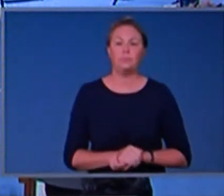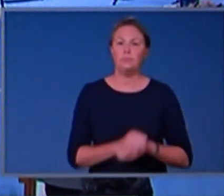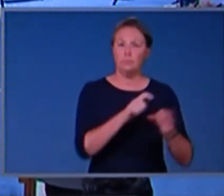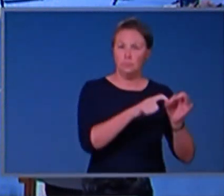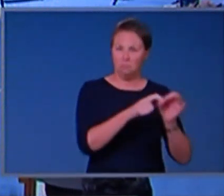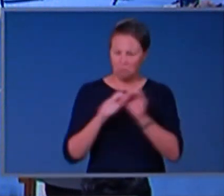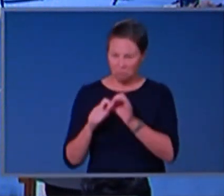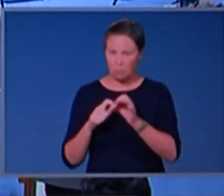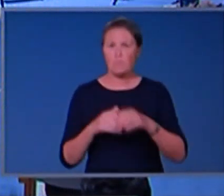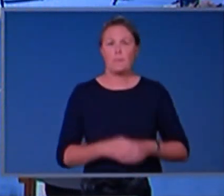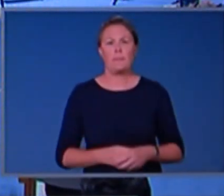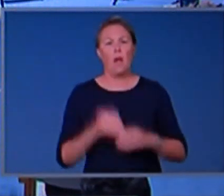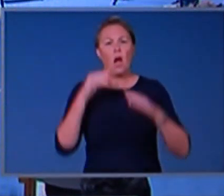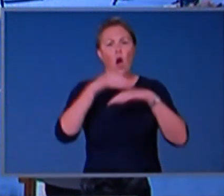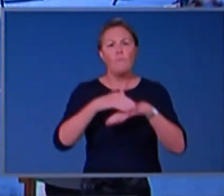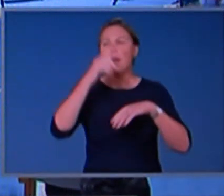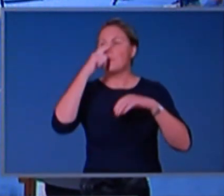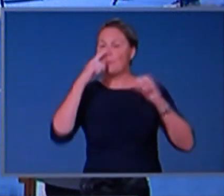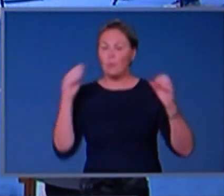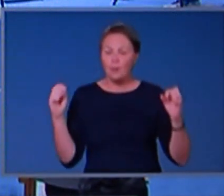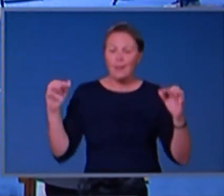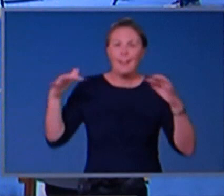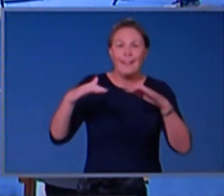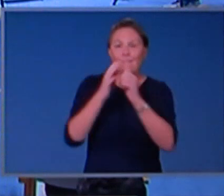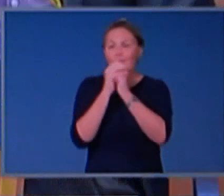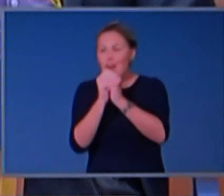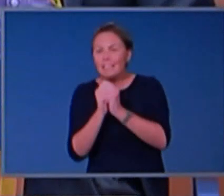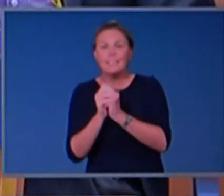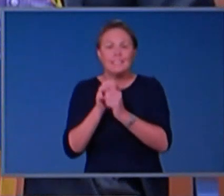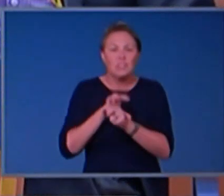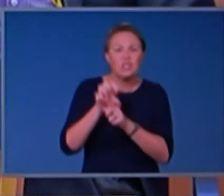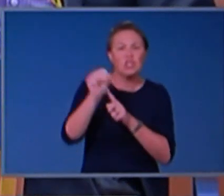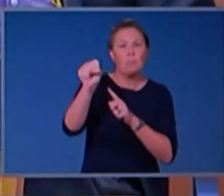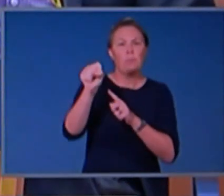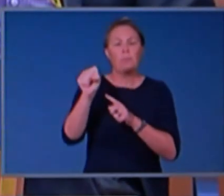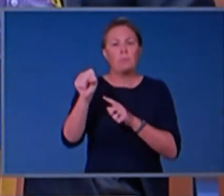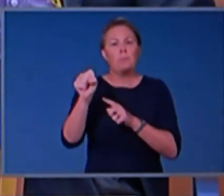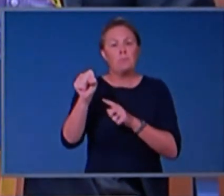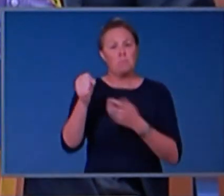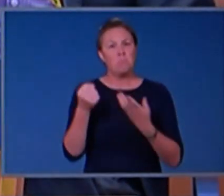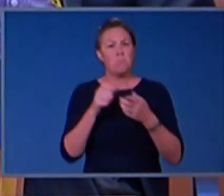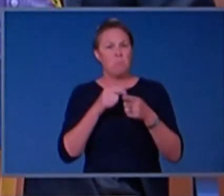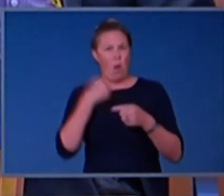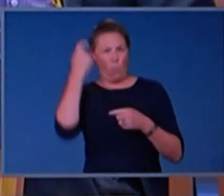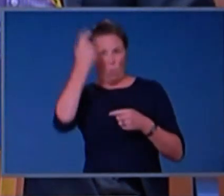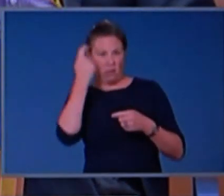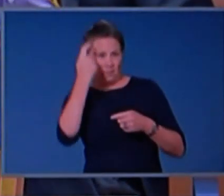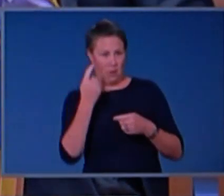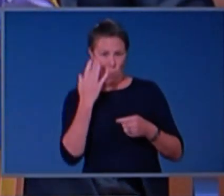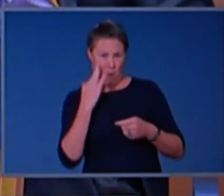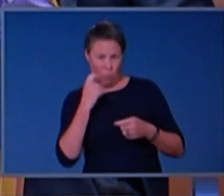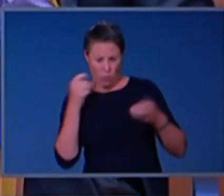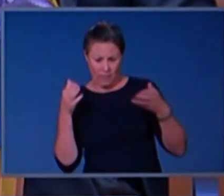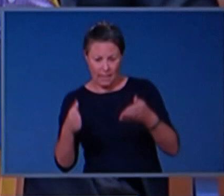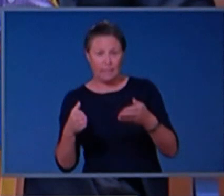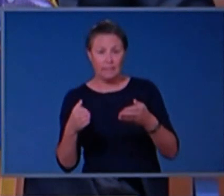you see there being sort of a national guideline on how those gatherings can be eased? I think most states and territories, you can have 1 or 2